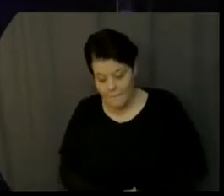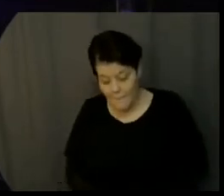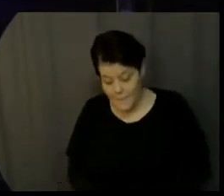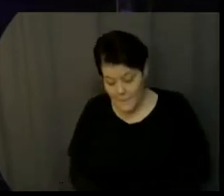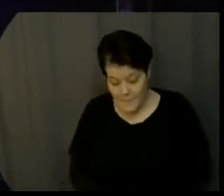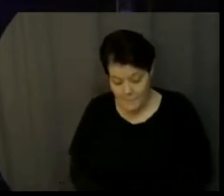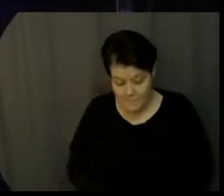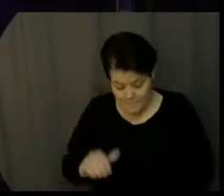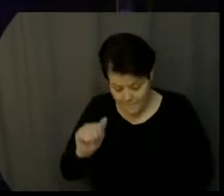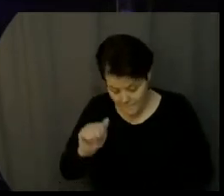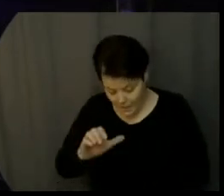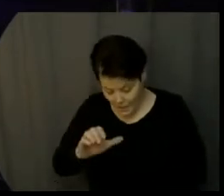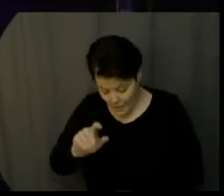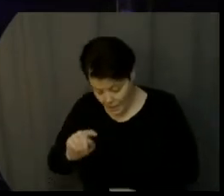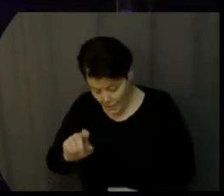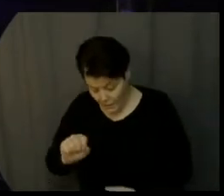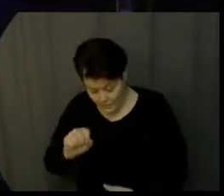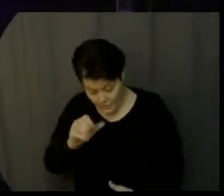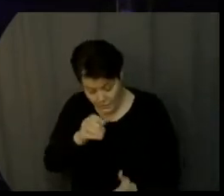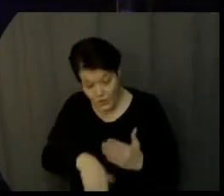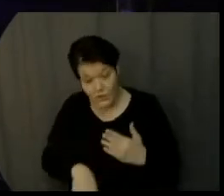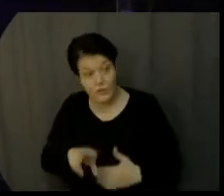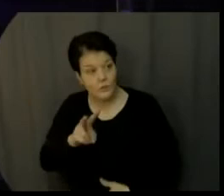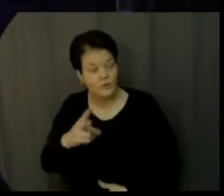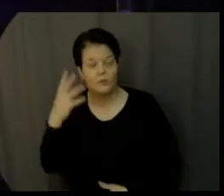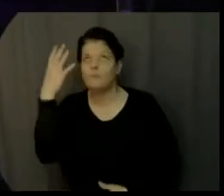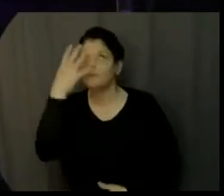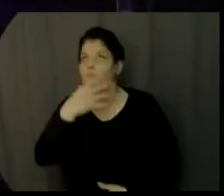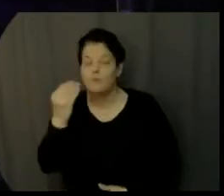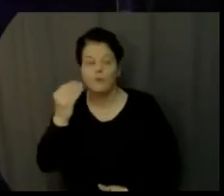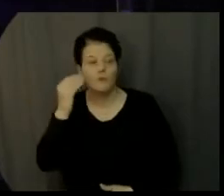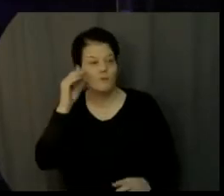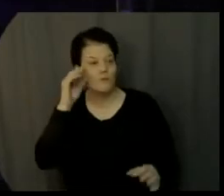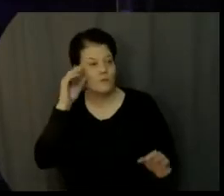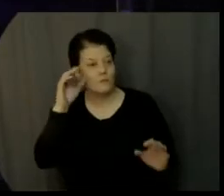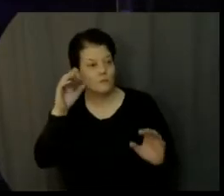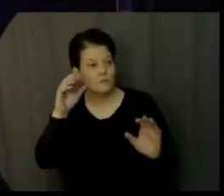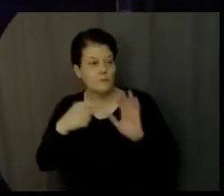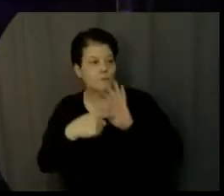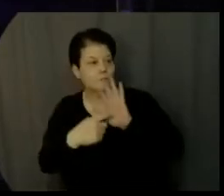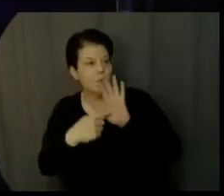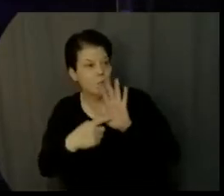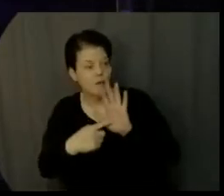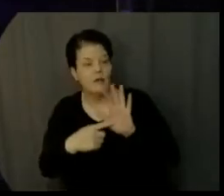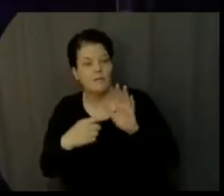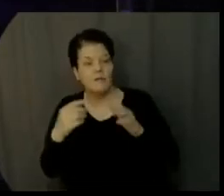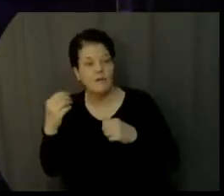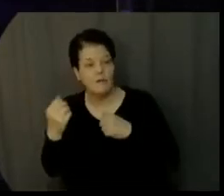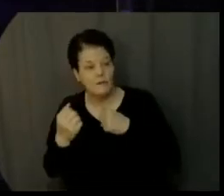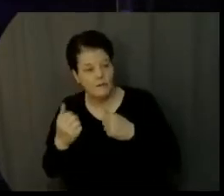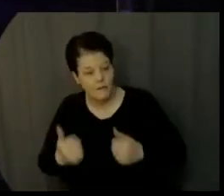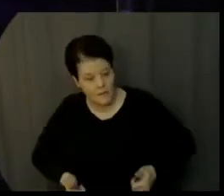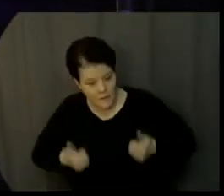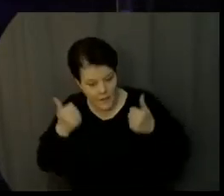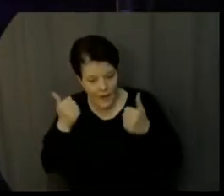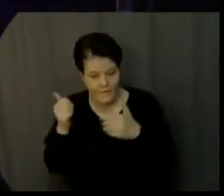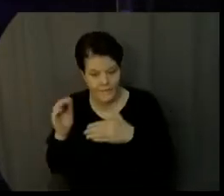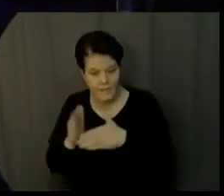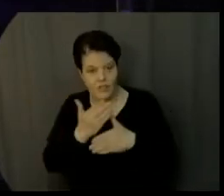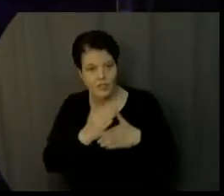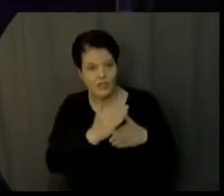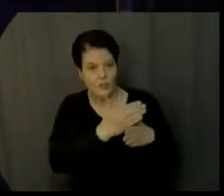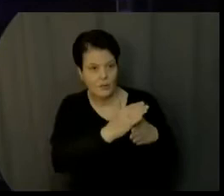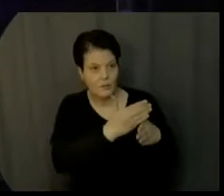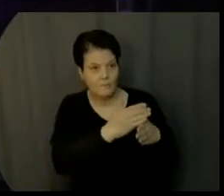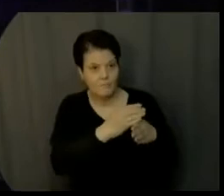Acts chapter 2 is a beautiful picture of shared life together. And it is true, as iron sharpens iron, one person